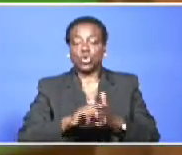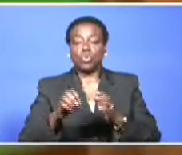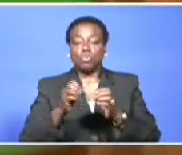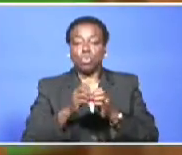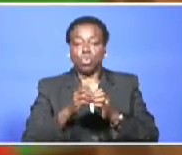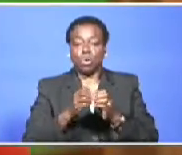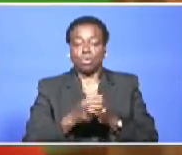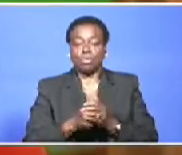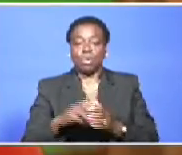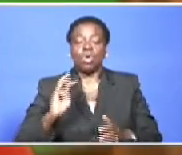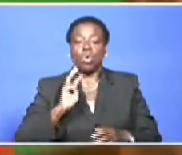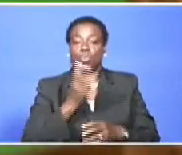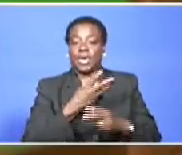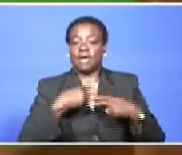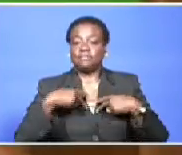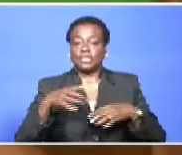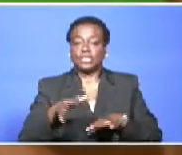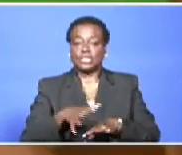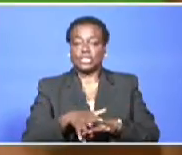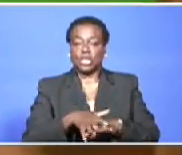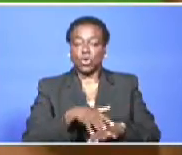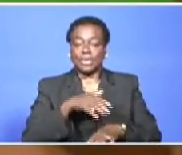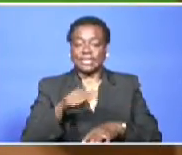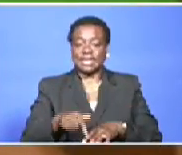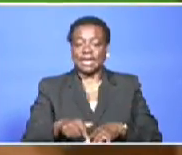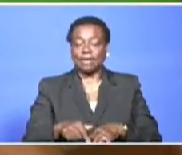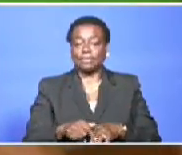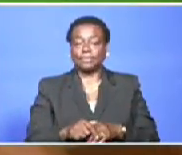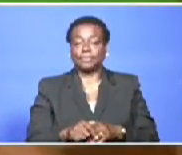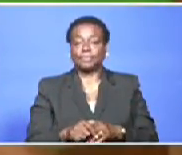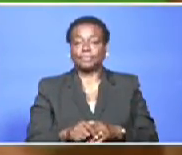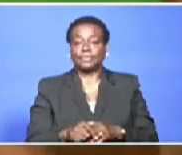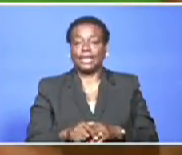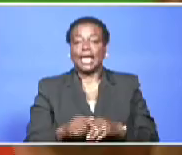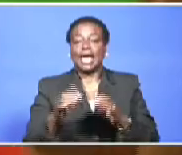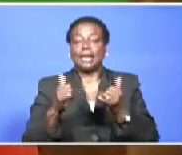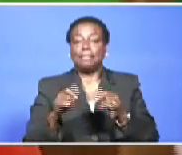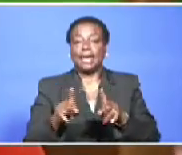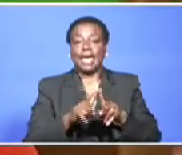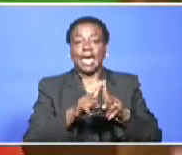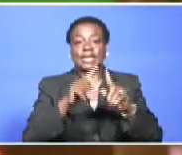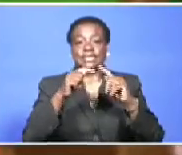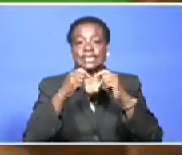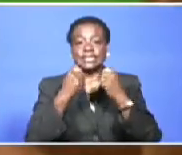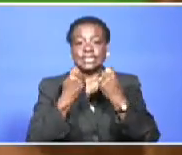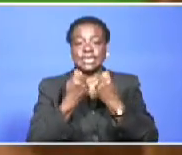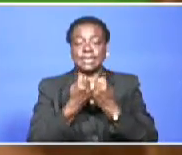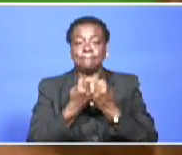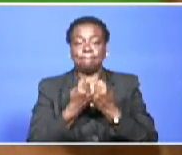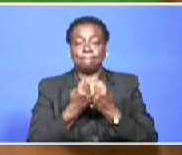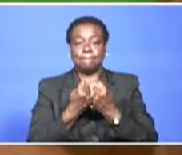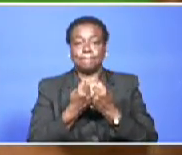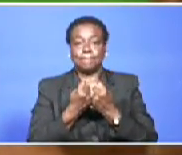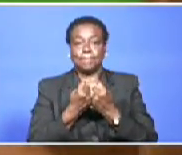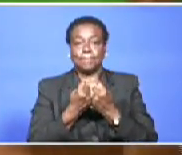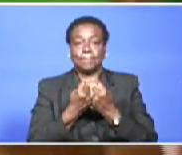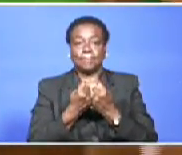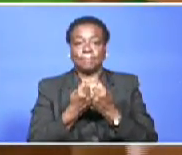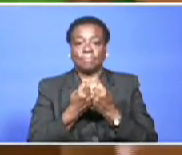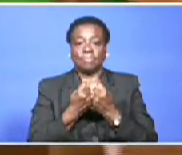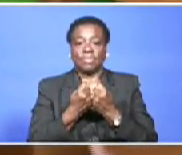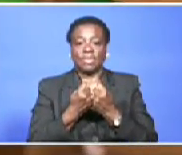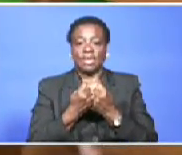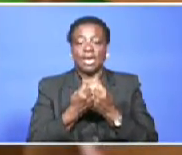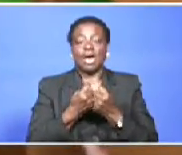come. We also had to slow it down and just run our plays and play as a team, you know. Some our shots